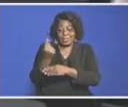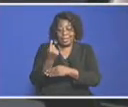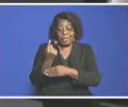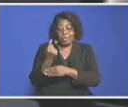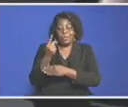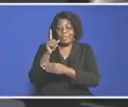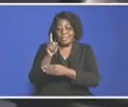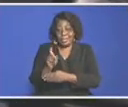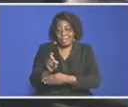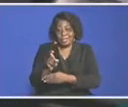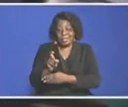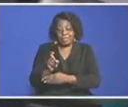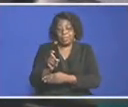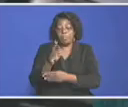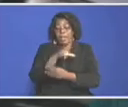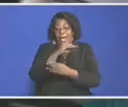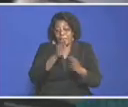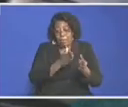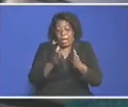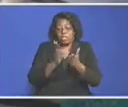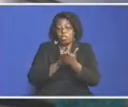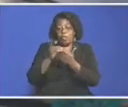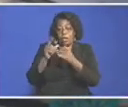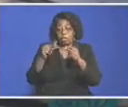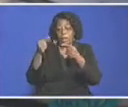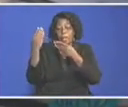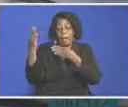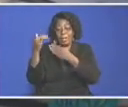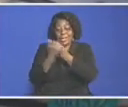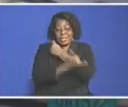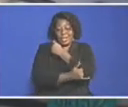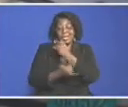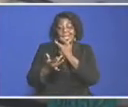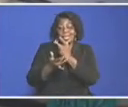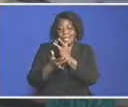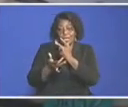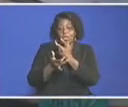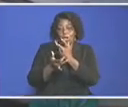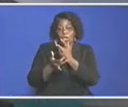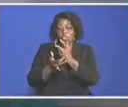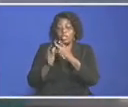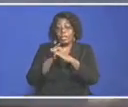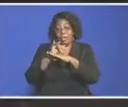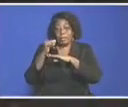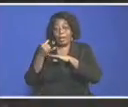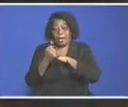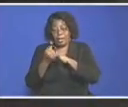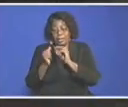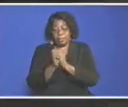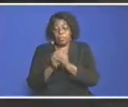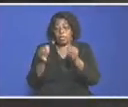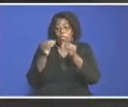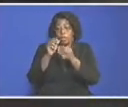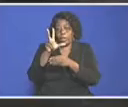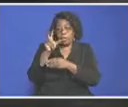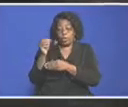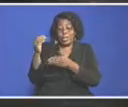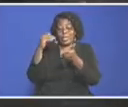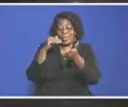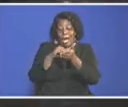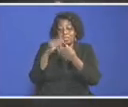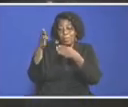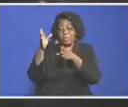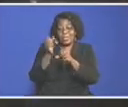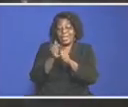Then there's the strategy to develop Grand Bahama as the country's technology hub. While referencing more than 30,000 Bahamians already